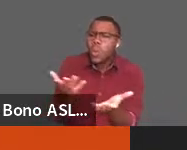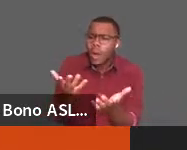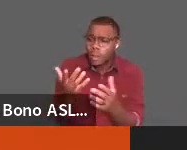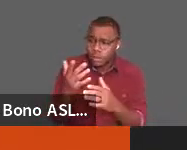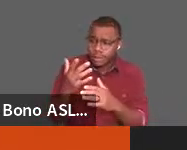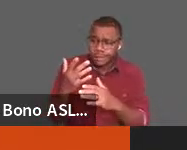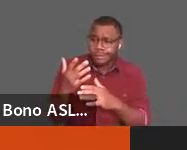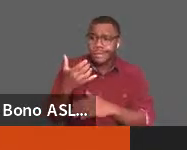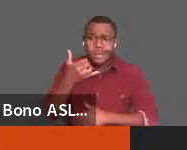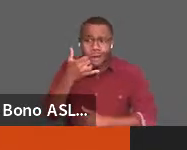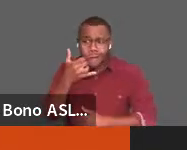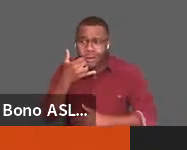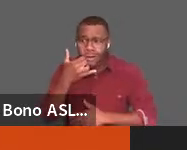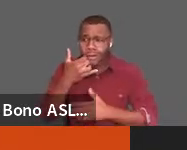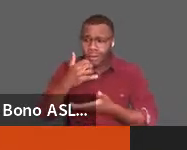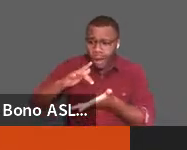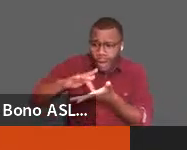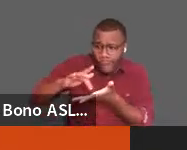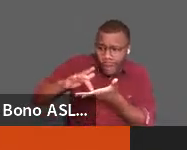For those who can see the poll.